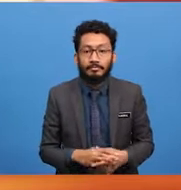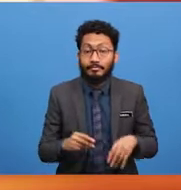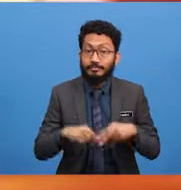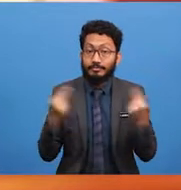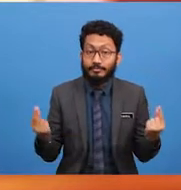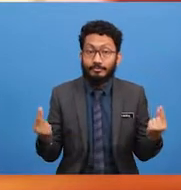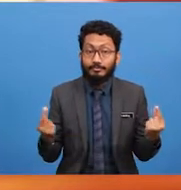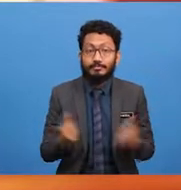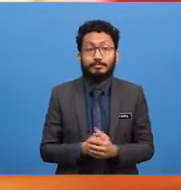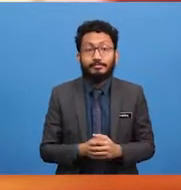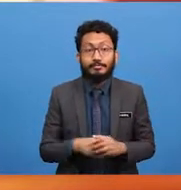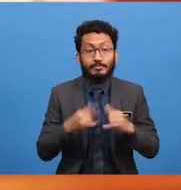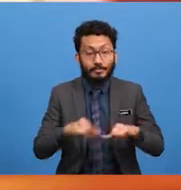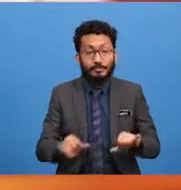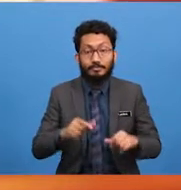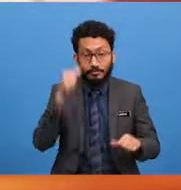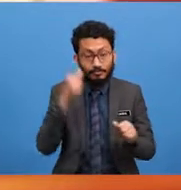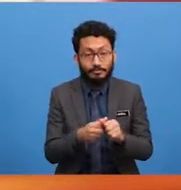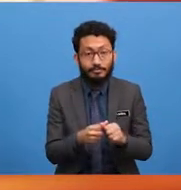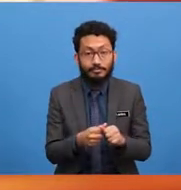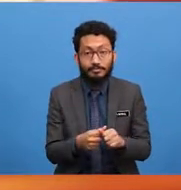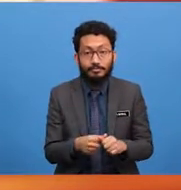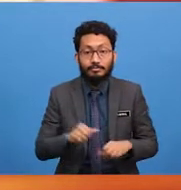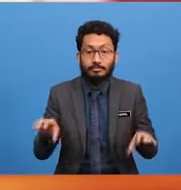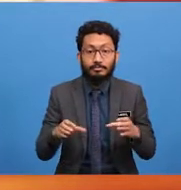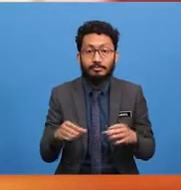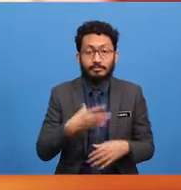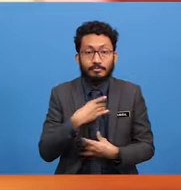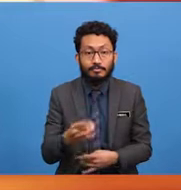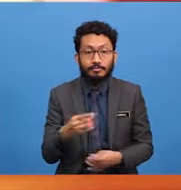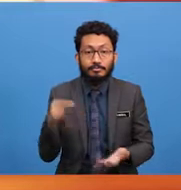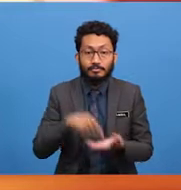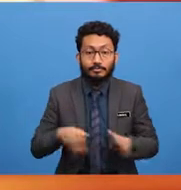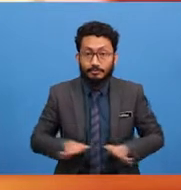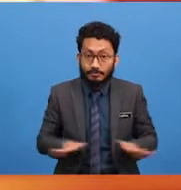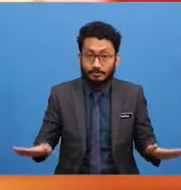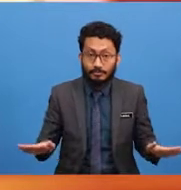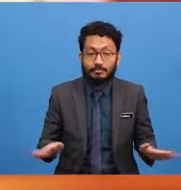Great! You still remember? Do you like this skirt?